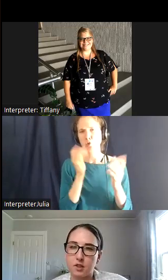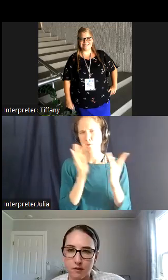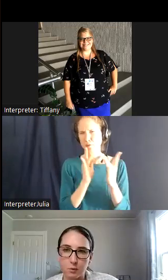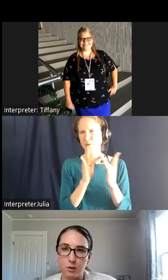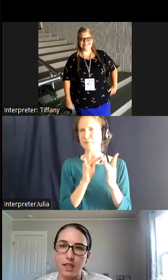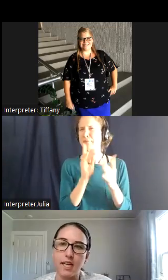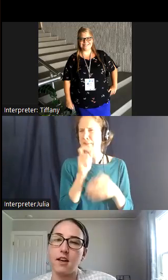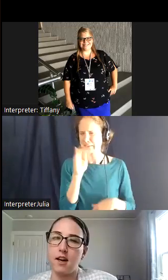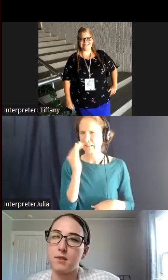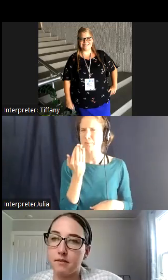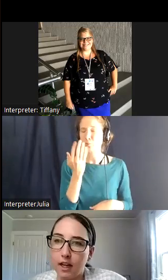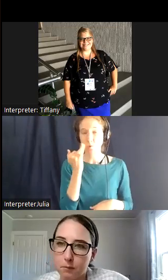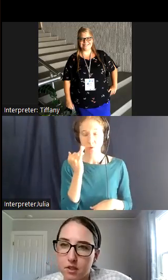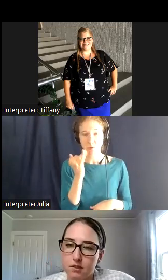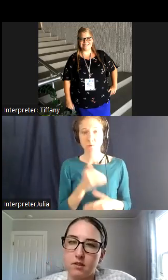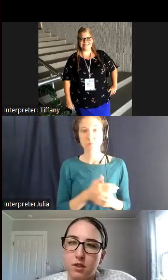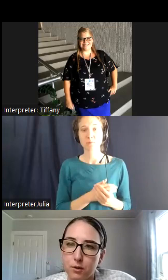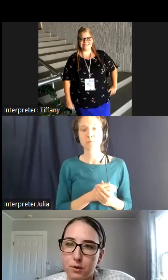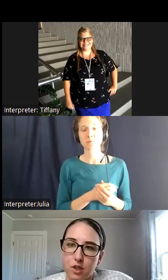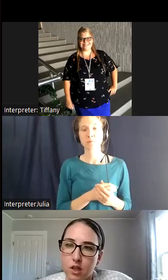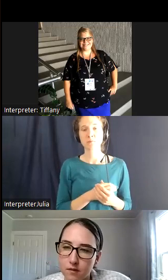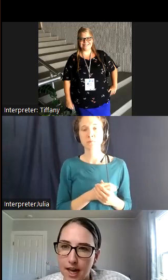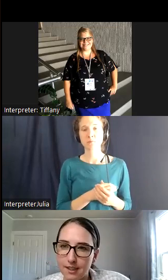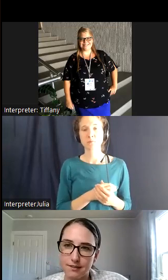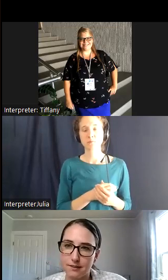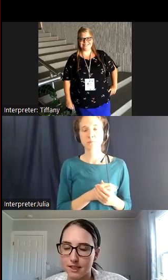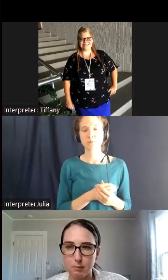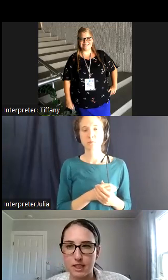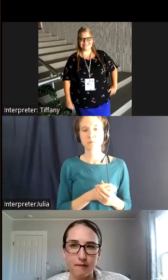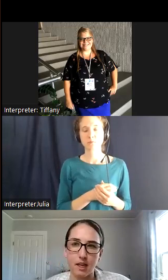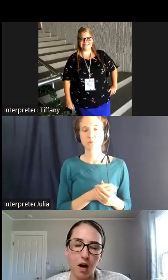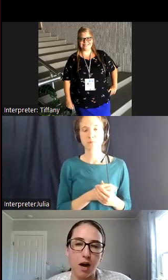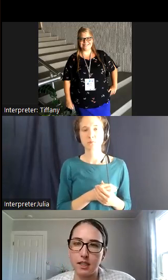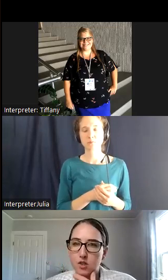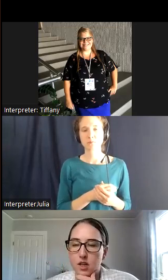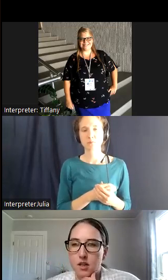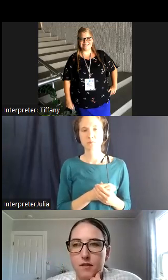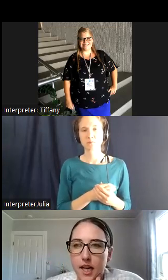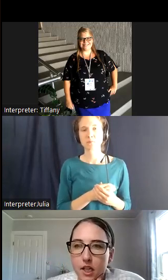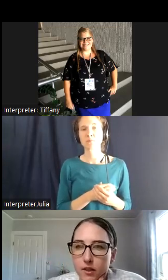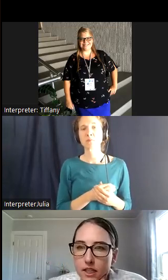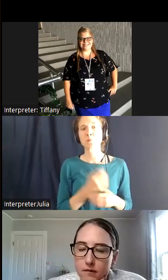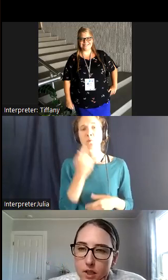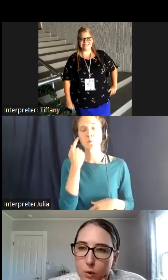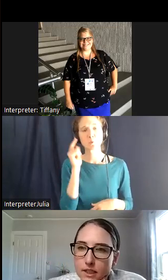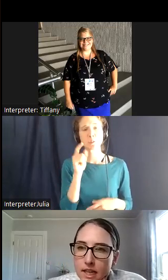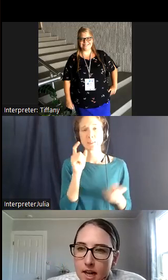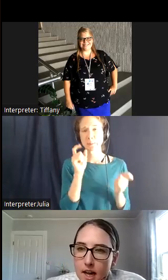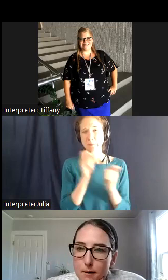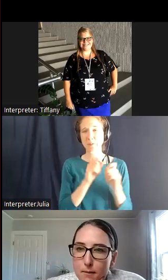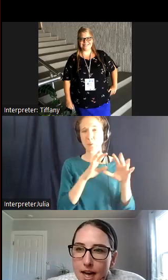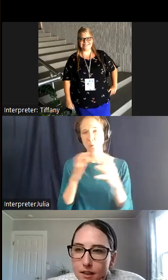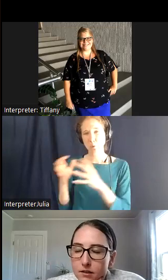this service was really developed to serve that specific population of high acuity